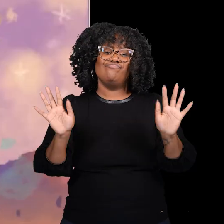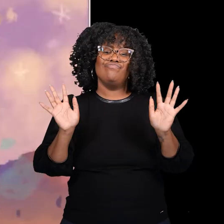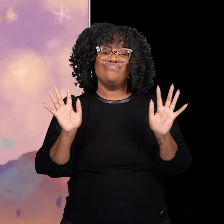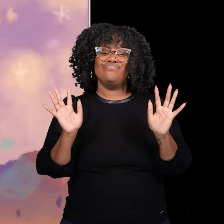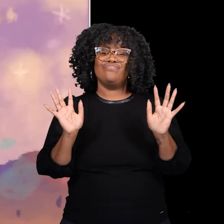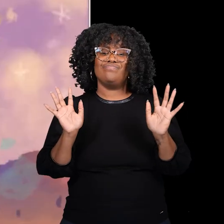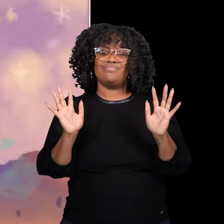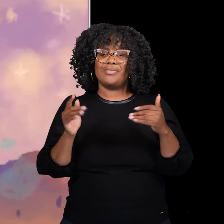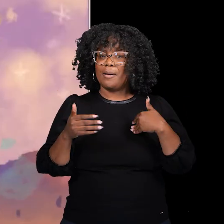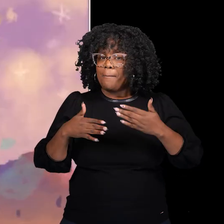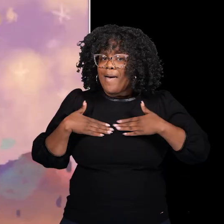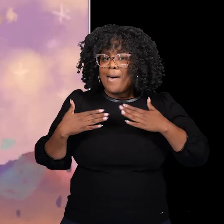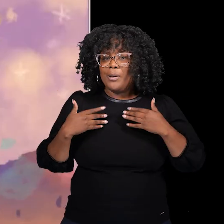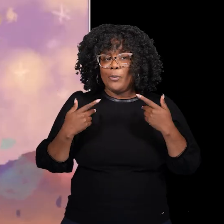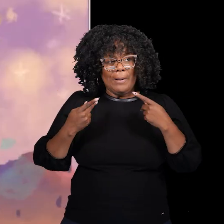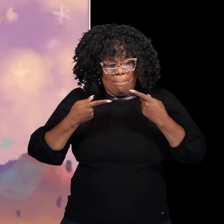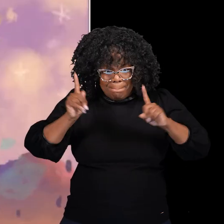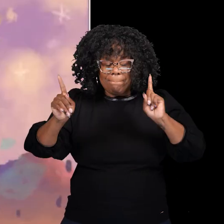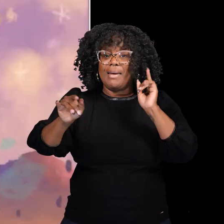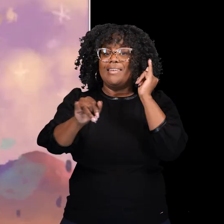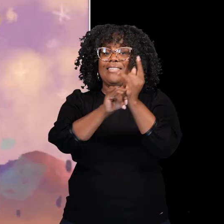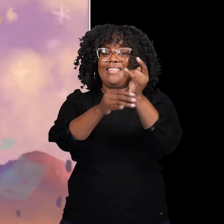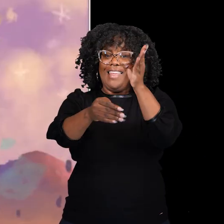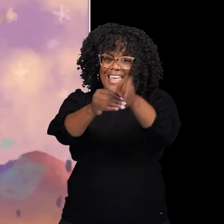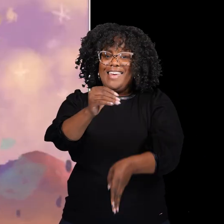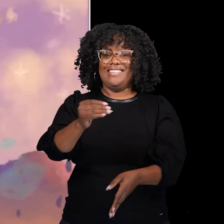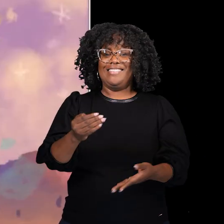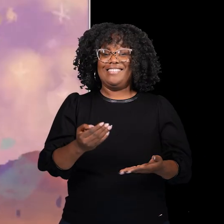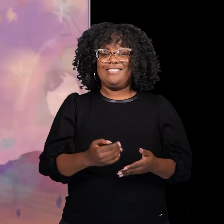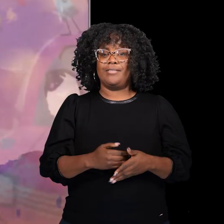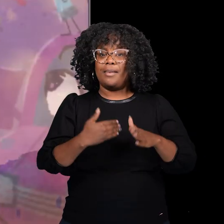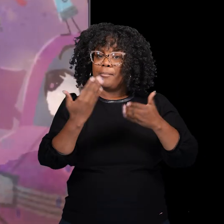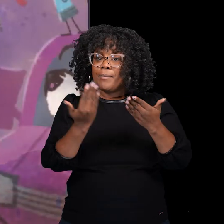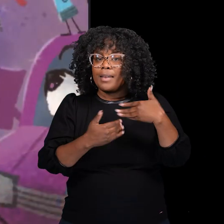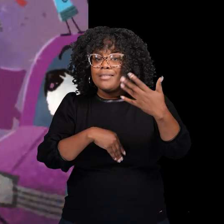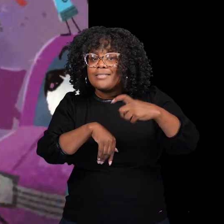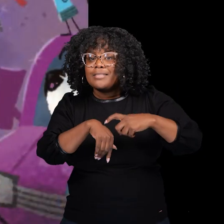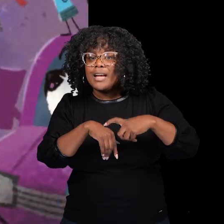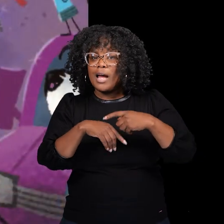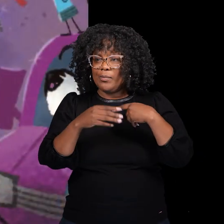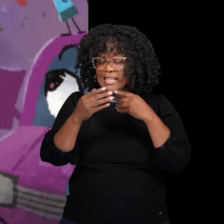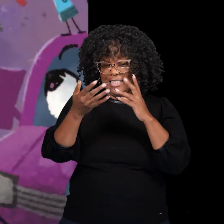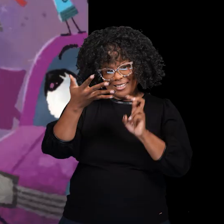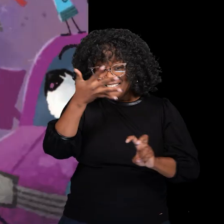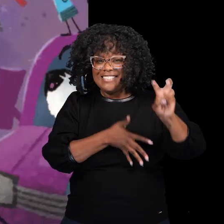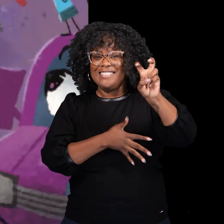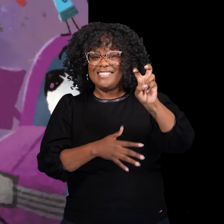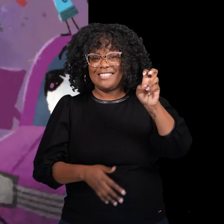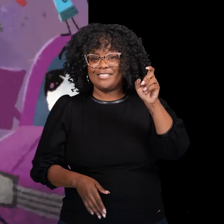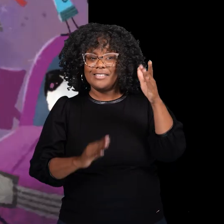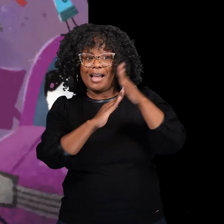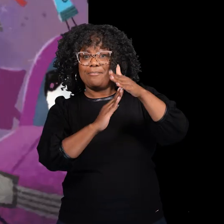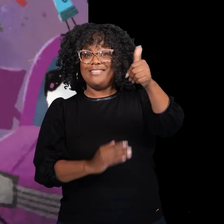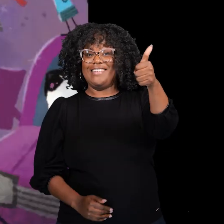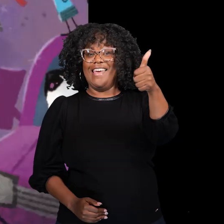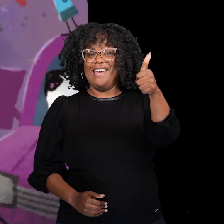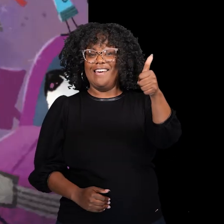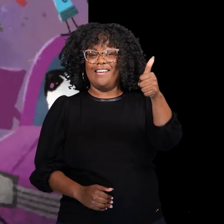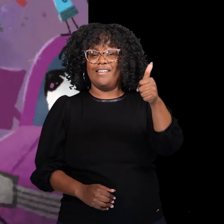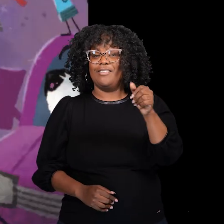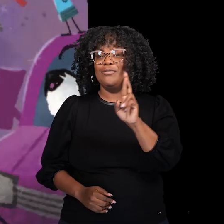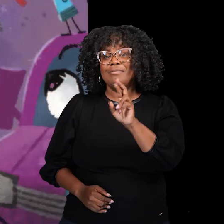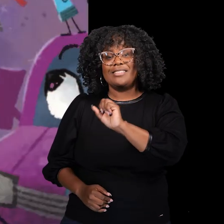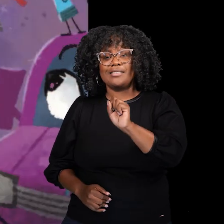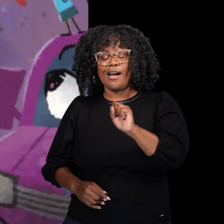Sad that it is over. And I am glad that we made it to the end. Maybe next time we will finish in the top